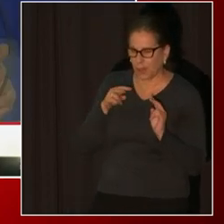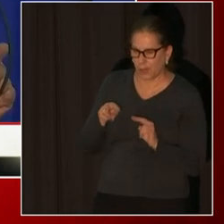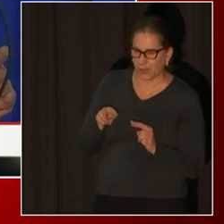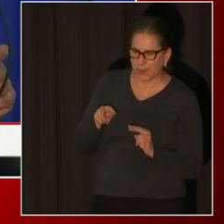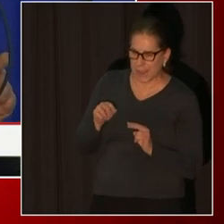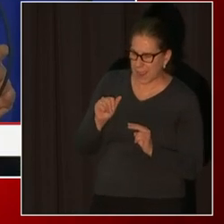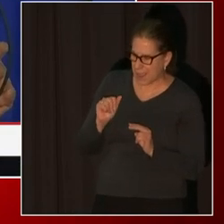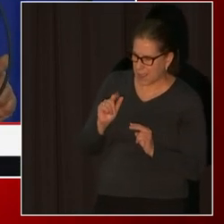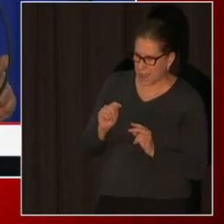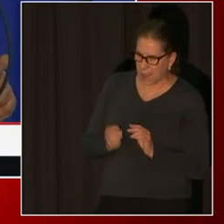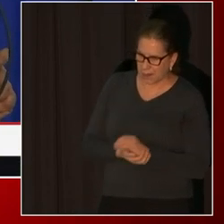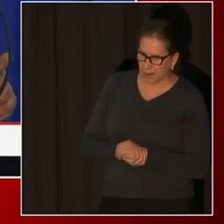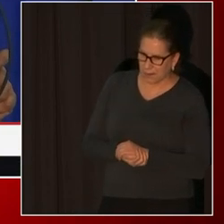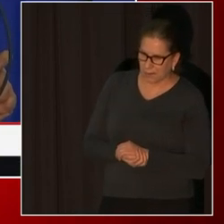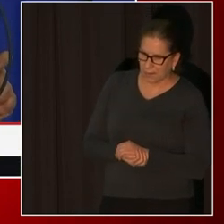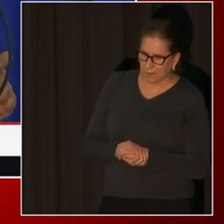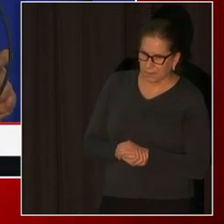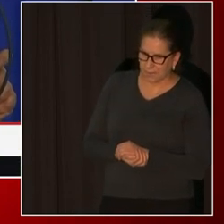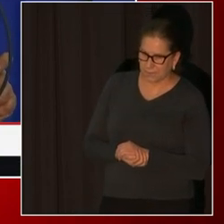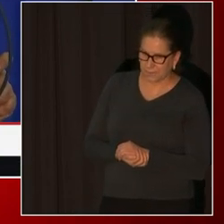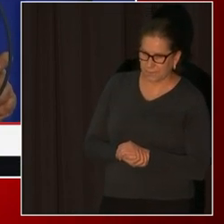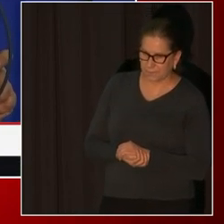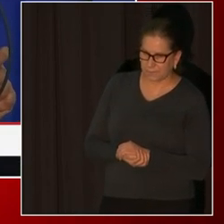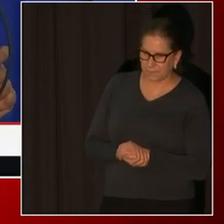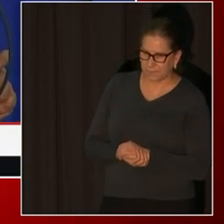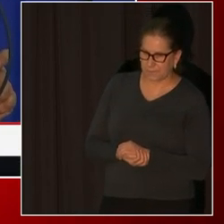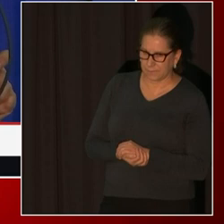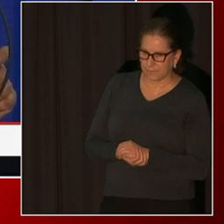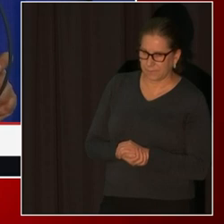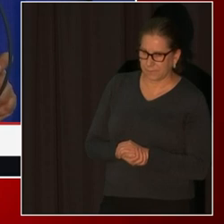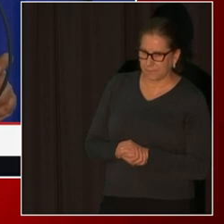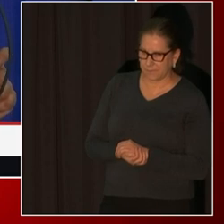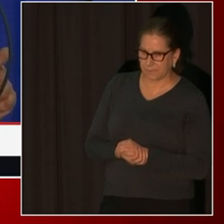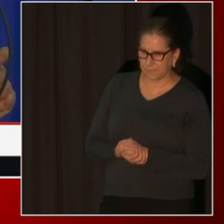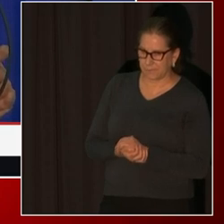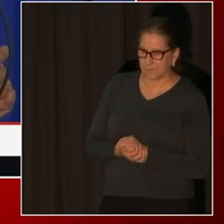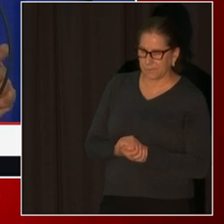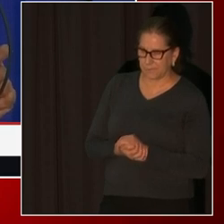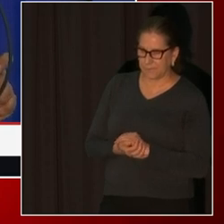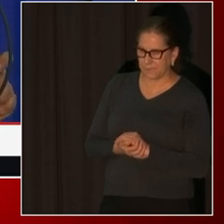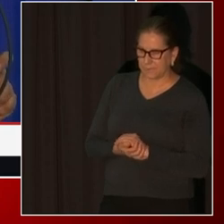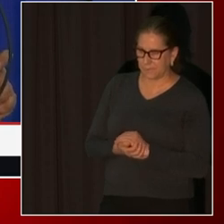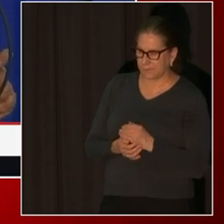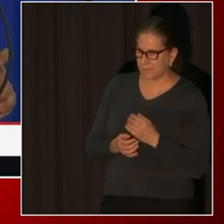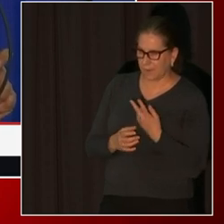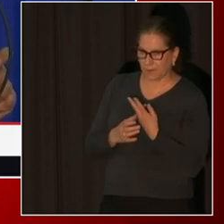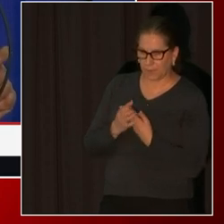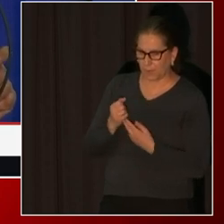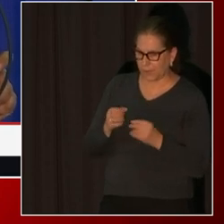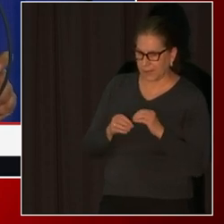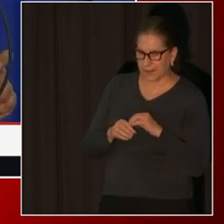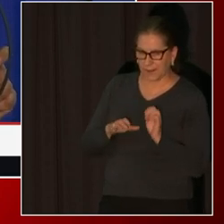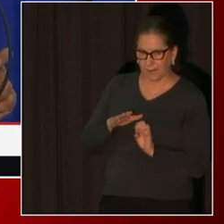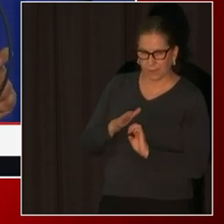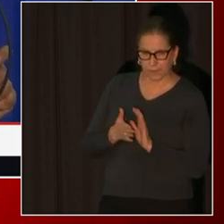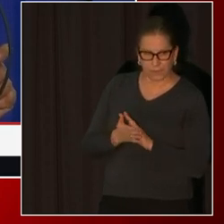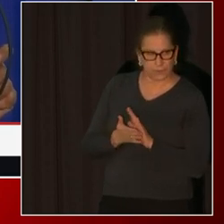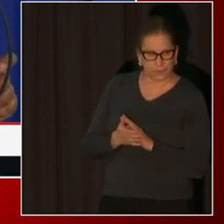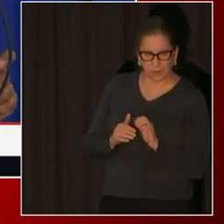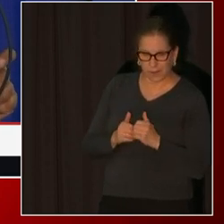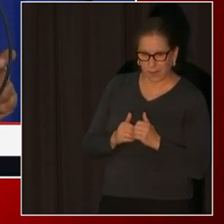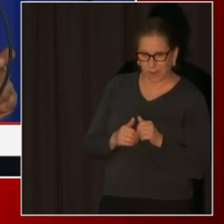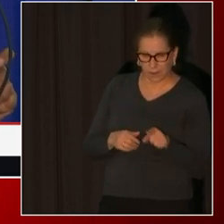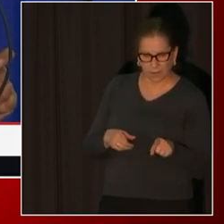population at both Key and Stoddard and how to relieve some of the pressure in those two schools. And what we found is that it's more efficient and probably